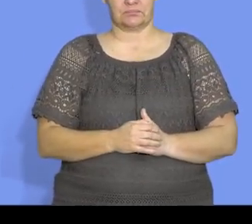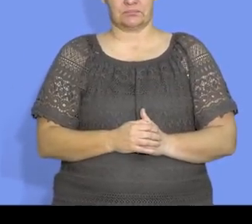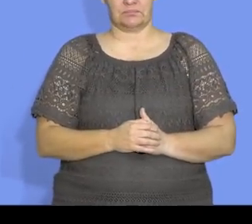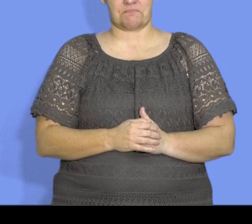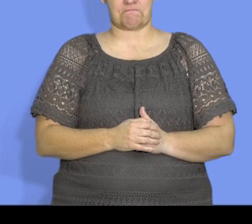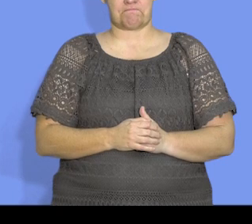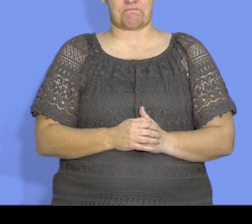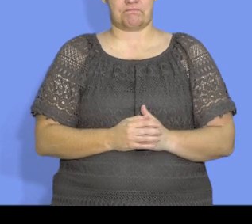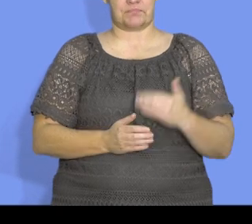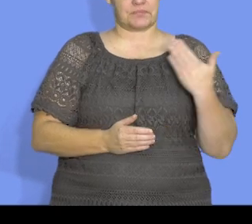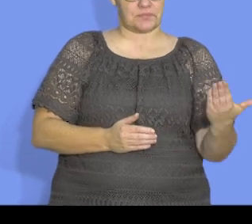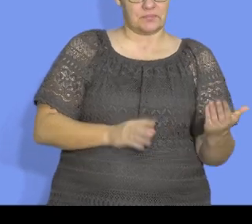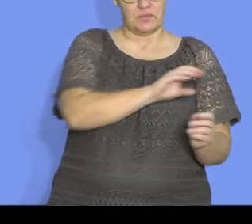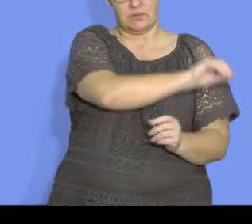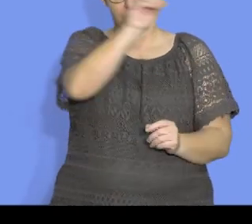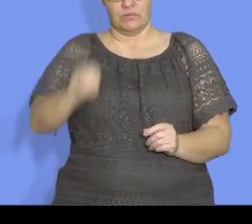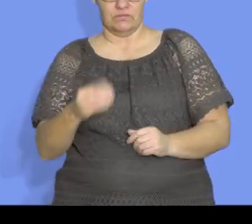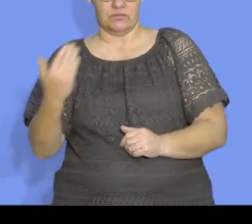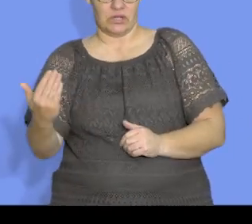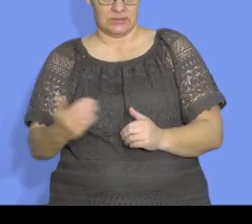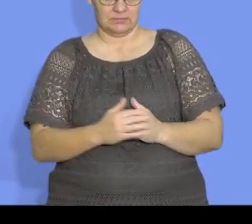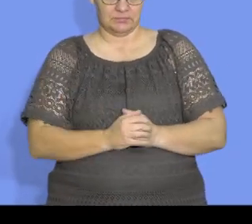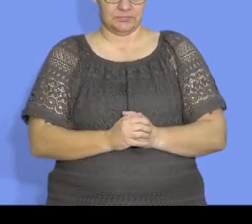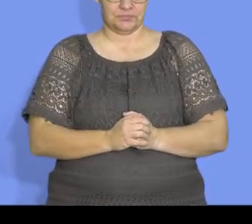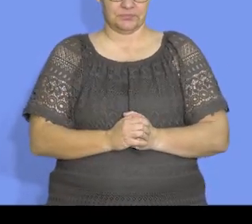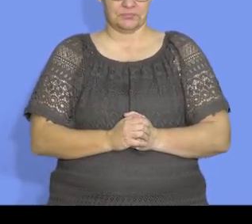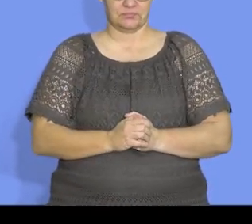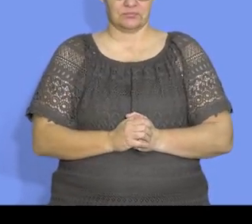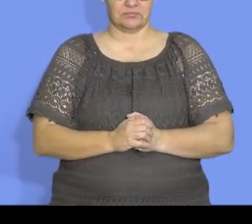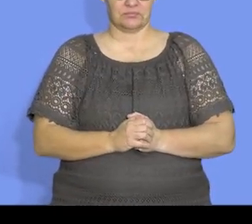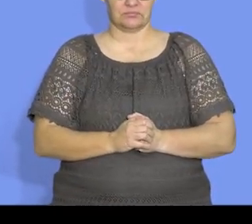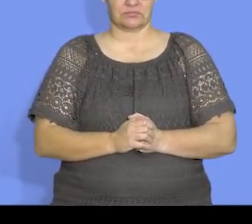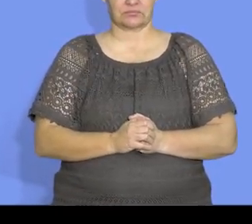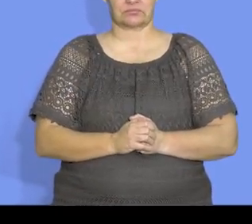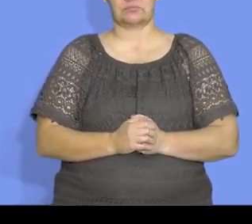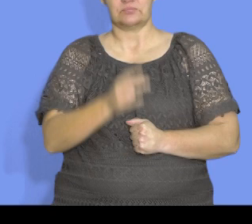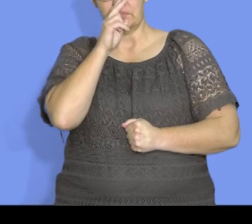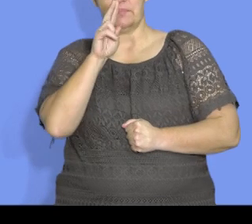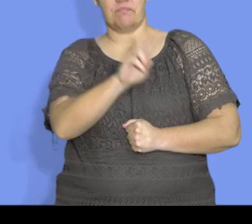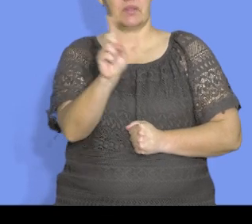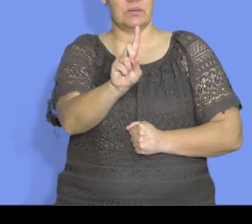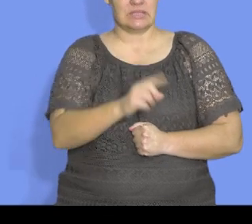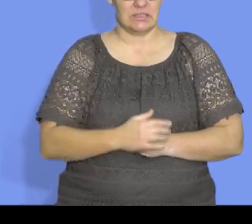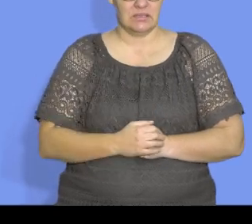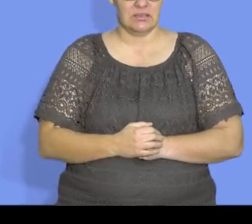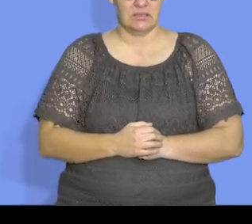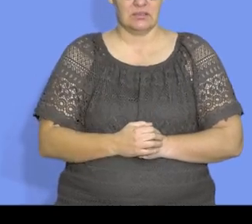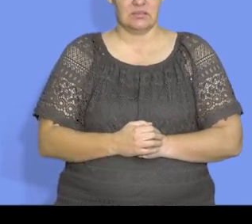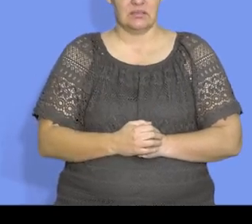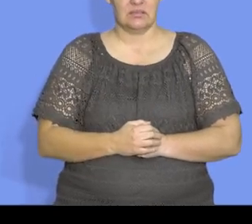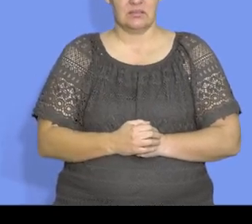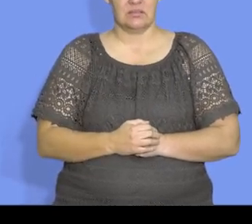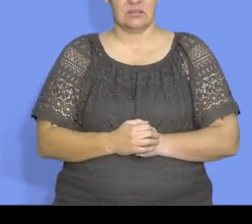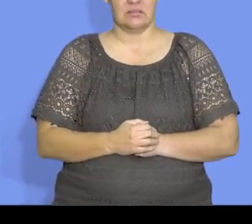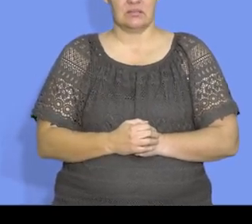left-hand side. And what was on the left-hand side, I'm going to write on the right-hand side. And now you can see that